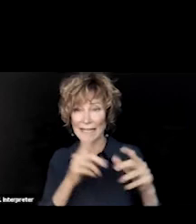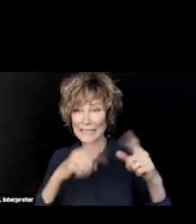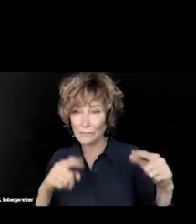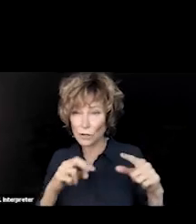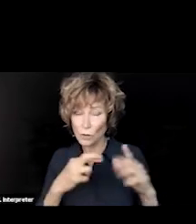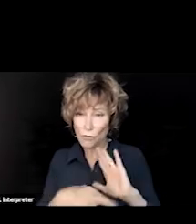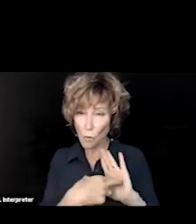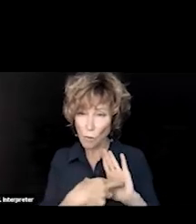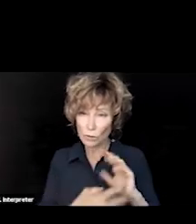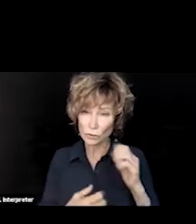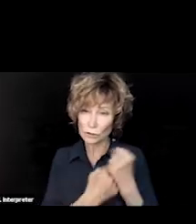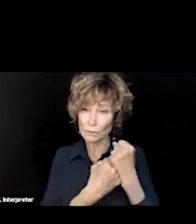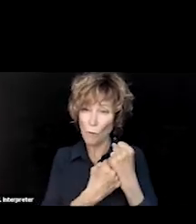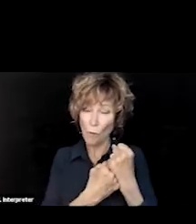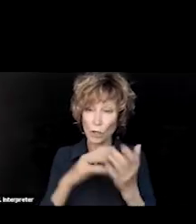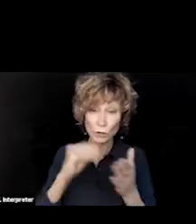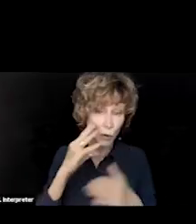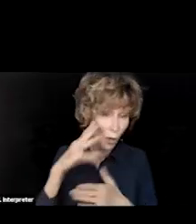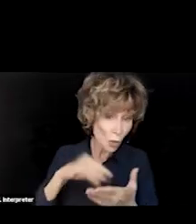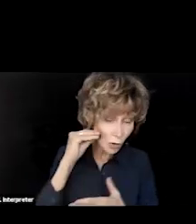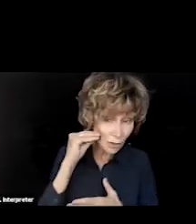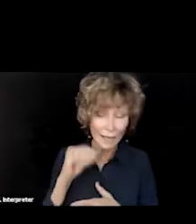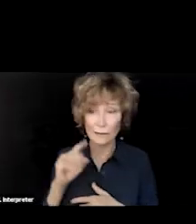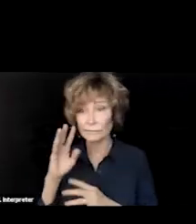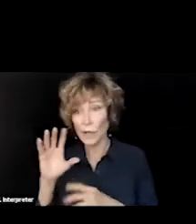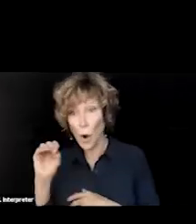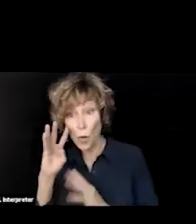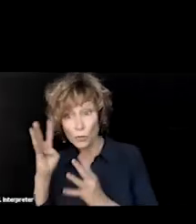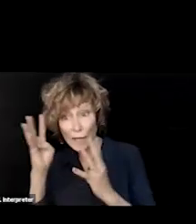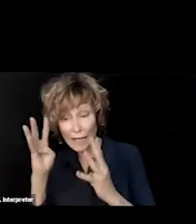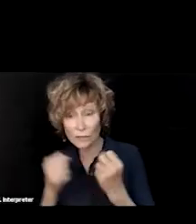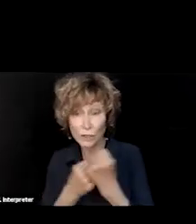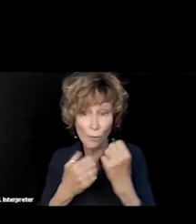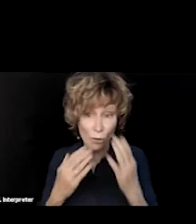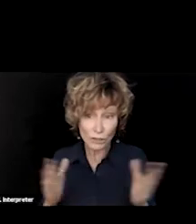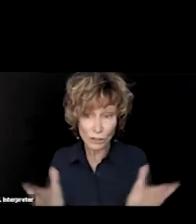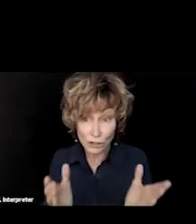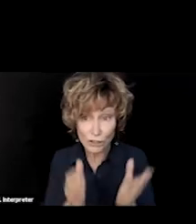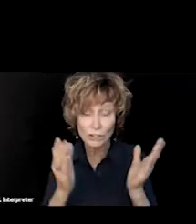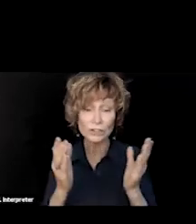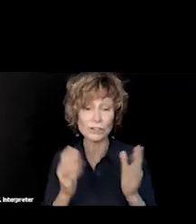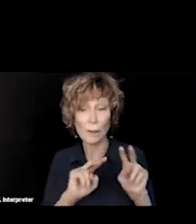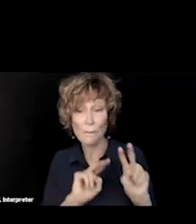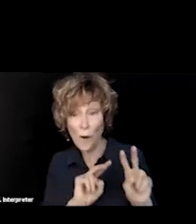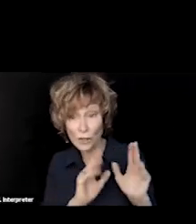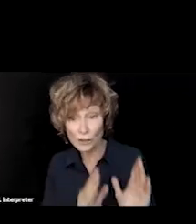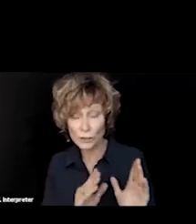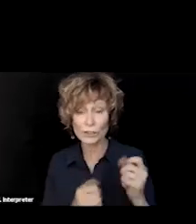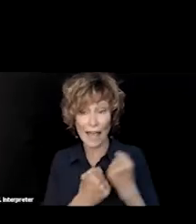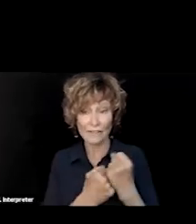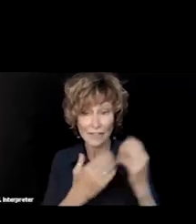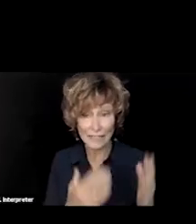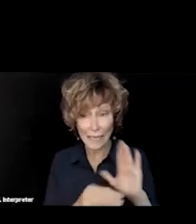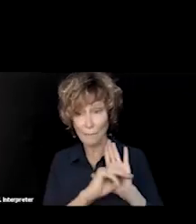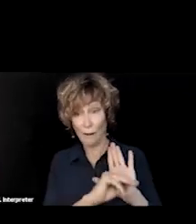to support student learning, such as co-creators, supporters, encouragers, monitors, advocates, and